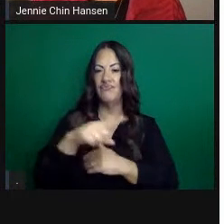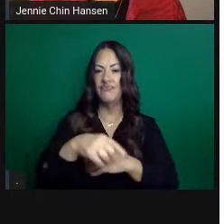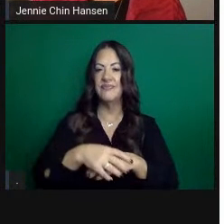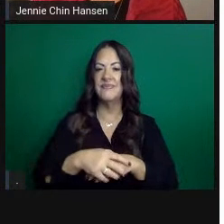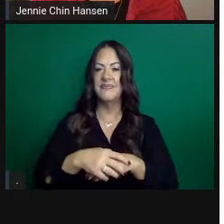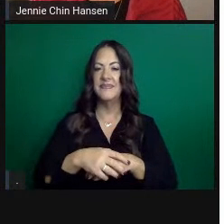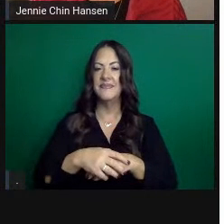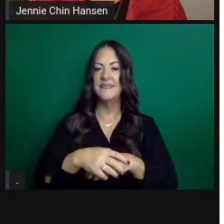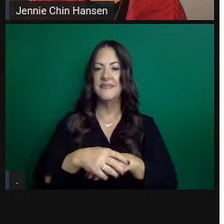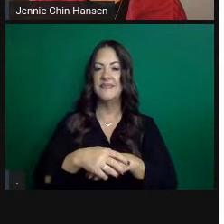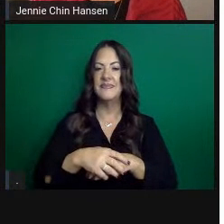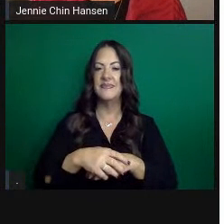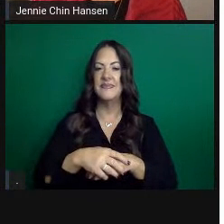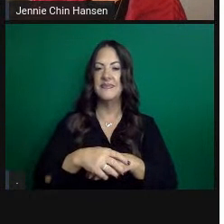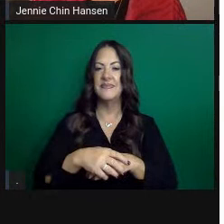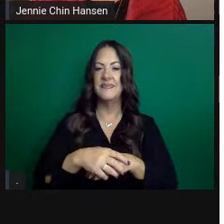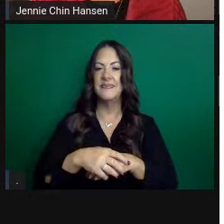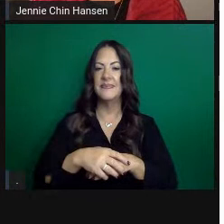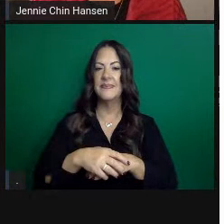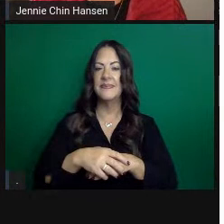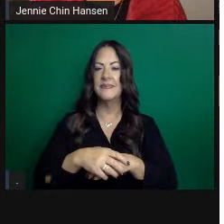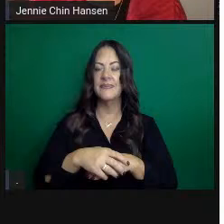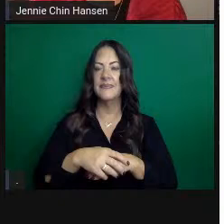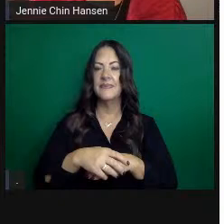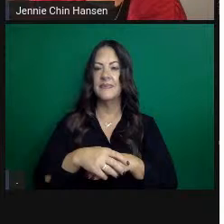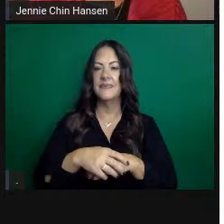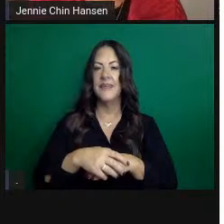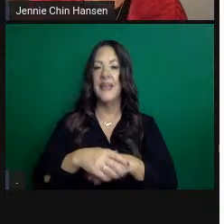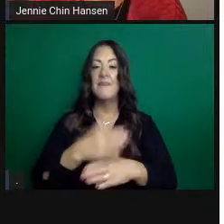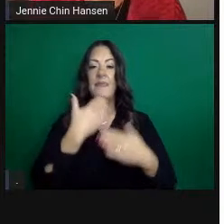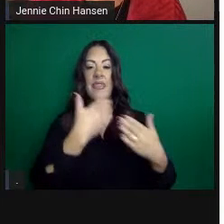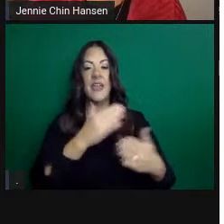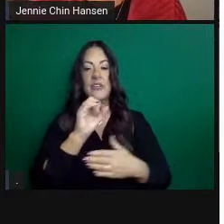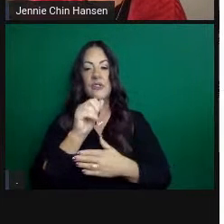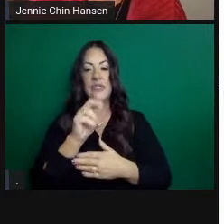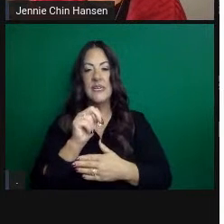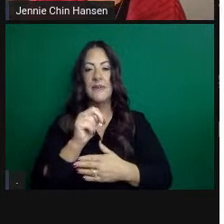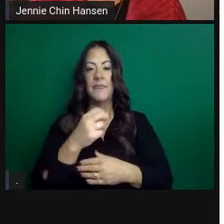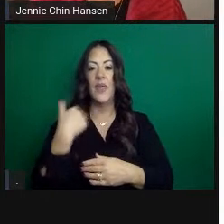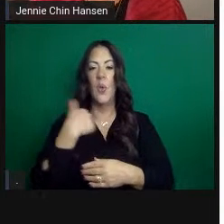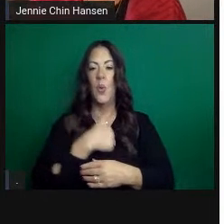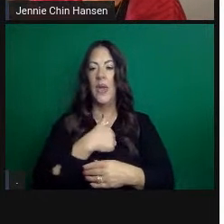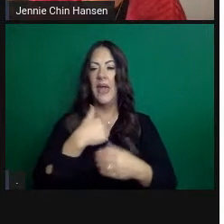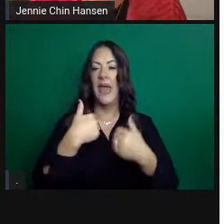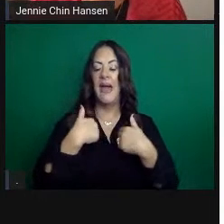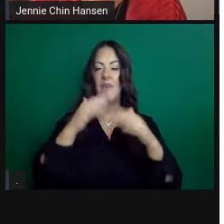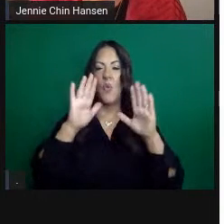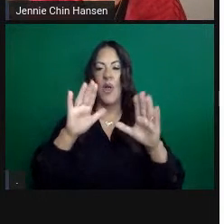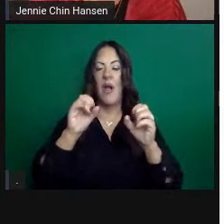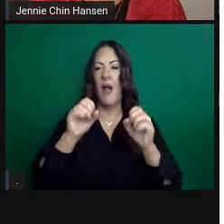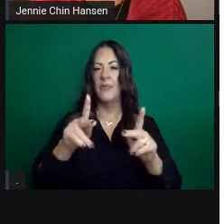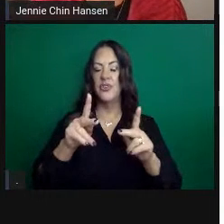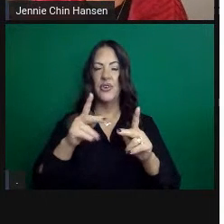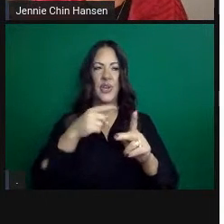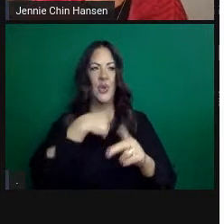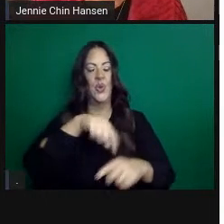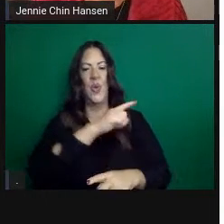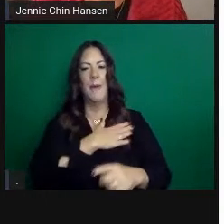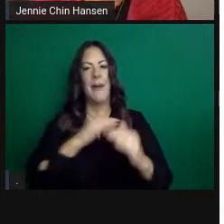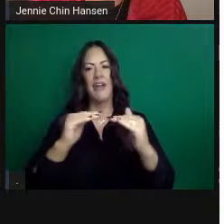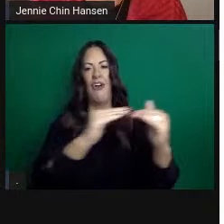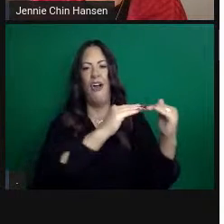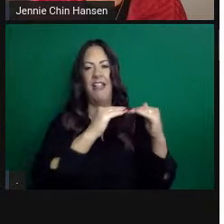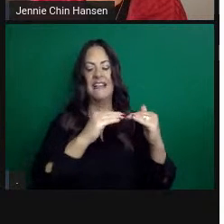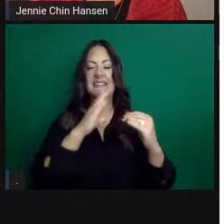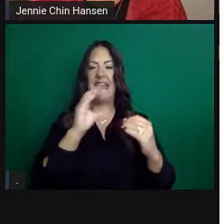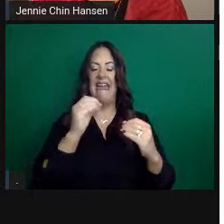Thank you, Susan. It's incredible to have this opportunity to come with my colleagues and before all of